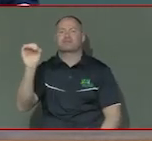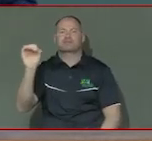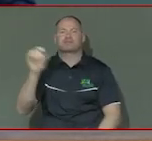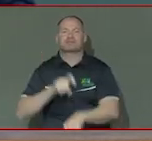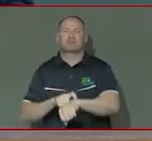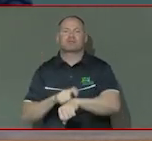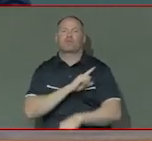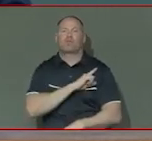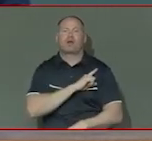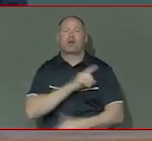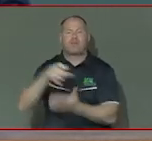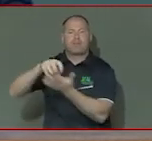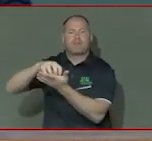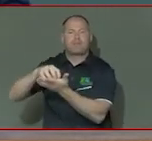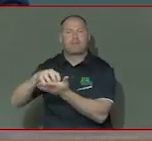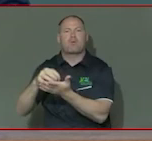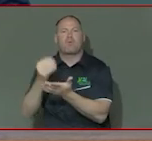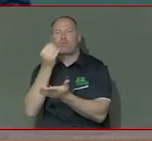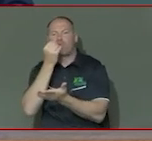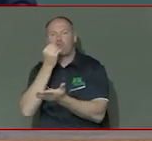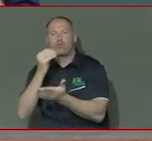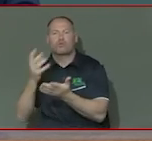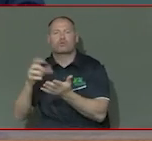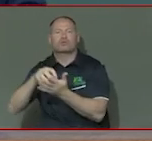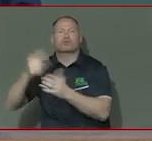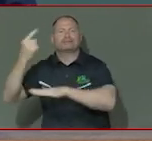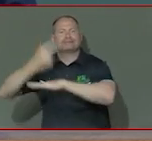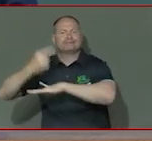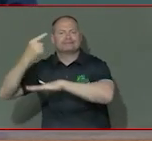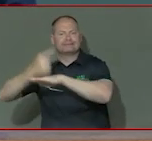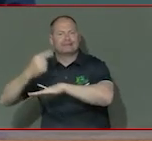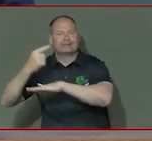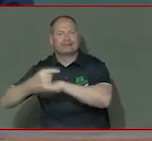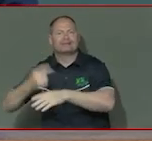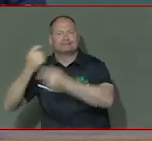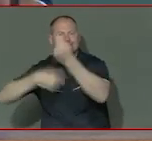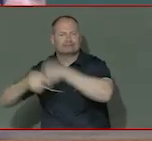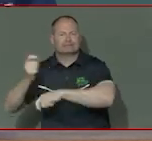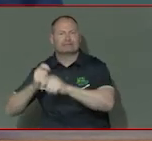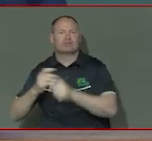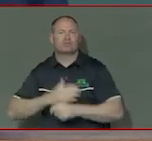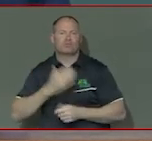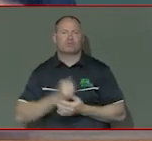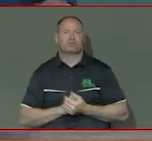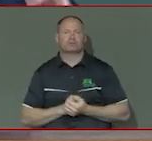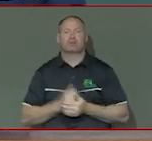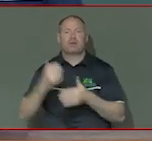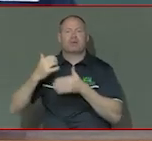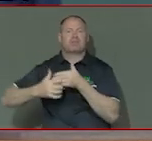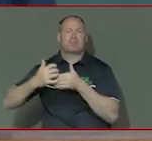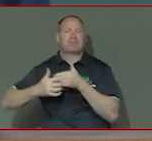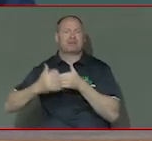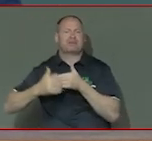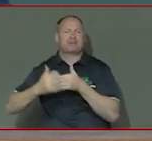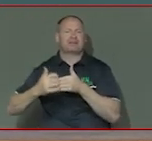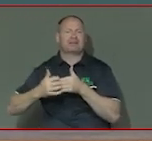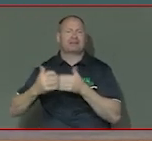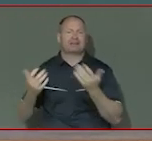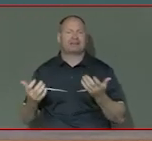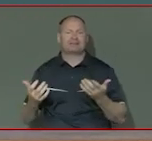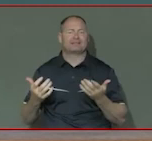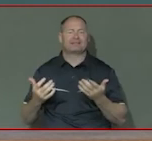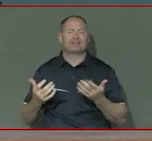sell out their stock nearly every day or every 2 days at least. You don't want to buy bread that was baked in January only in